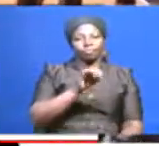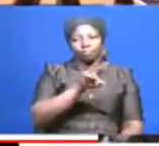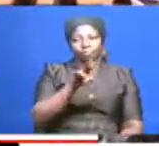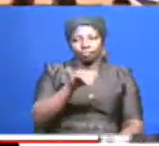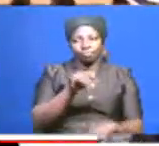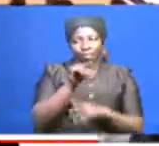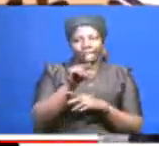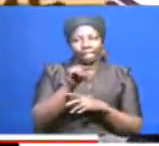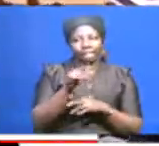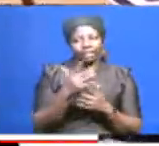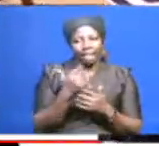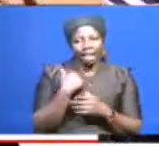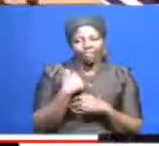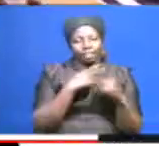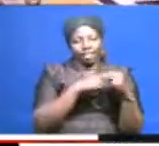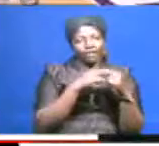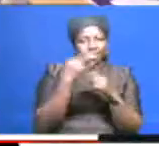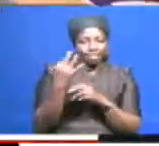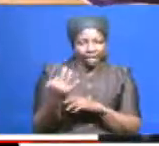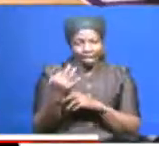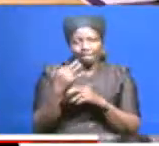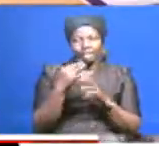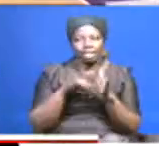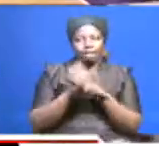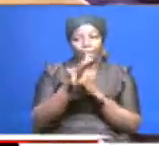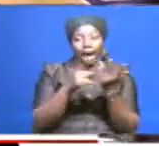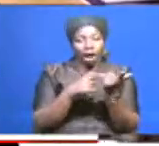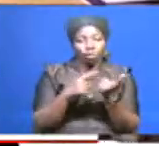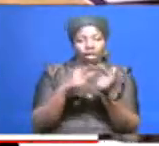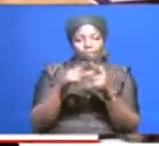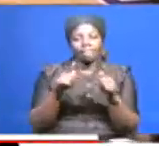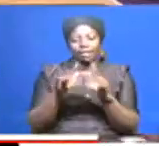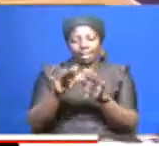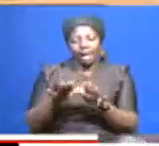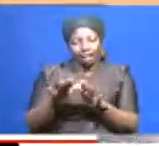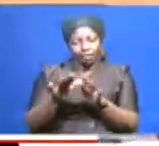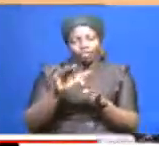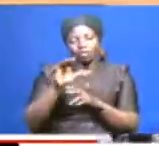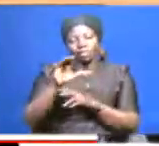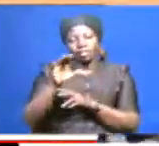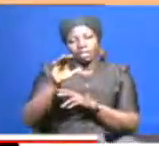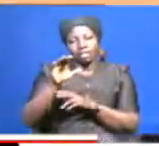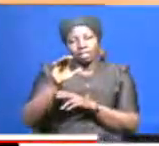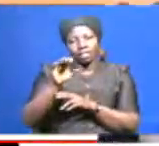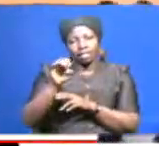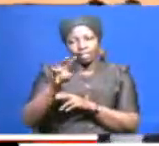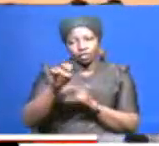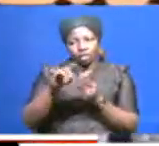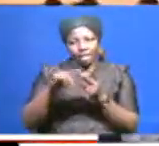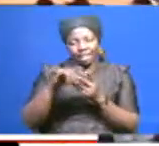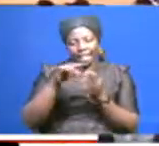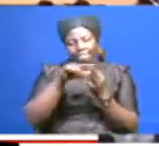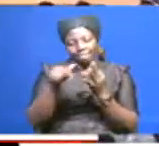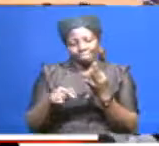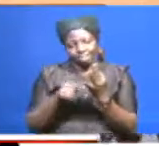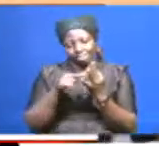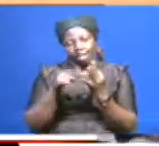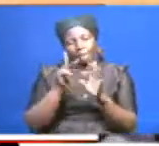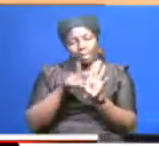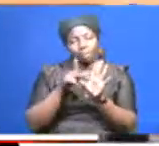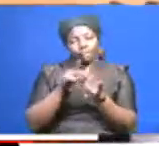with 7 three-pointers in his tally, but Kevon Looney, Andrew Wiggins, and Klay Thompson also played their parts in the